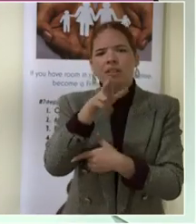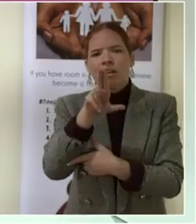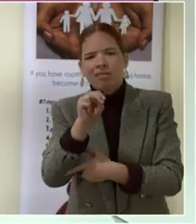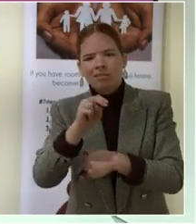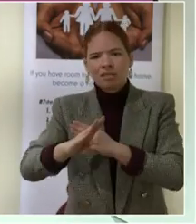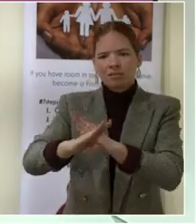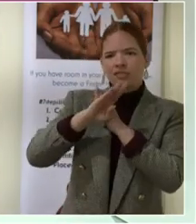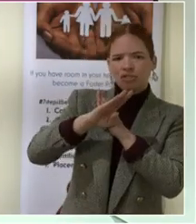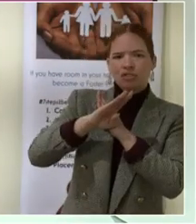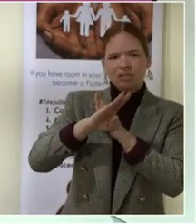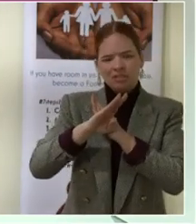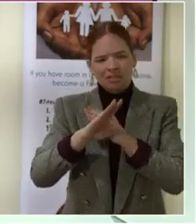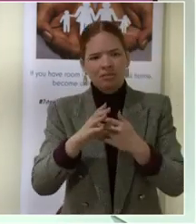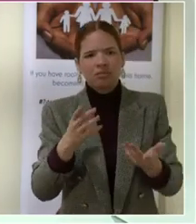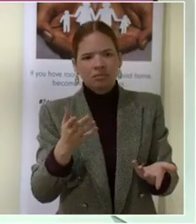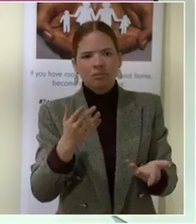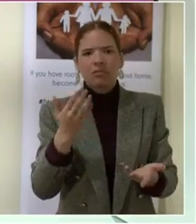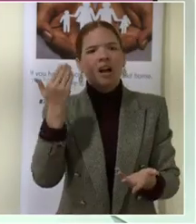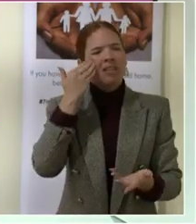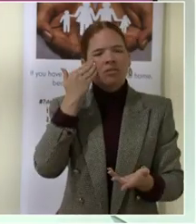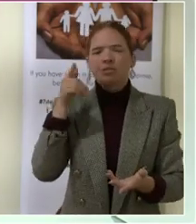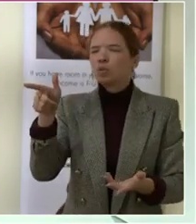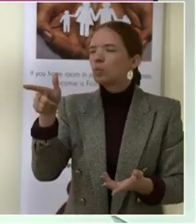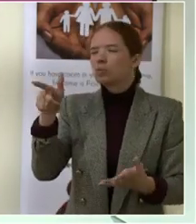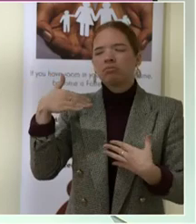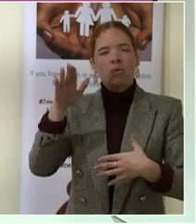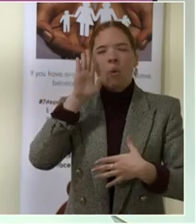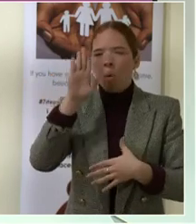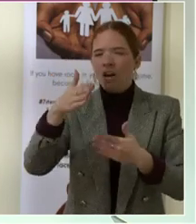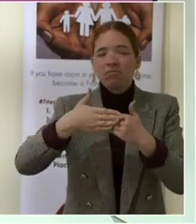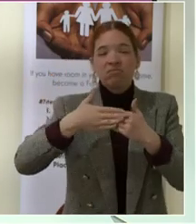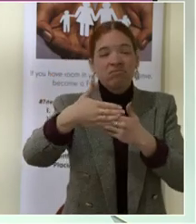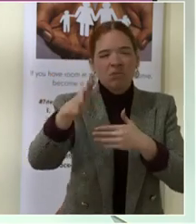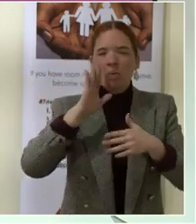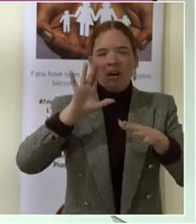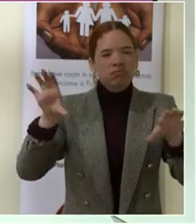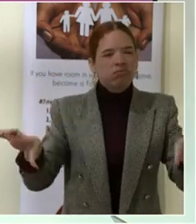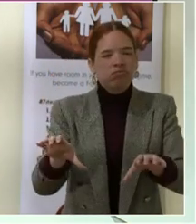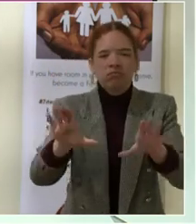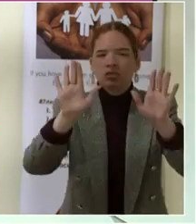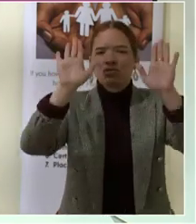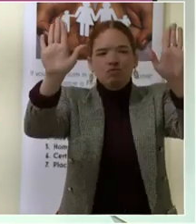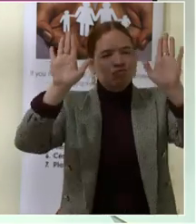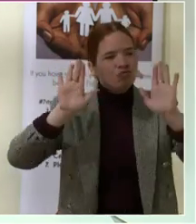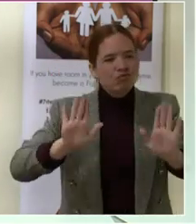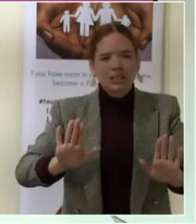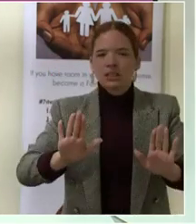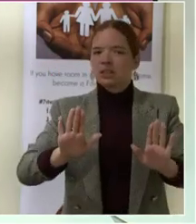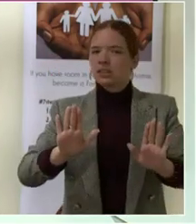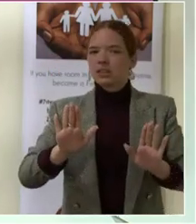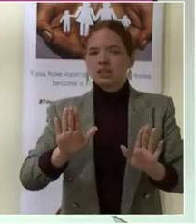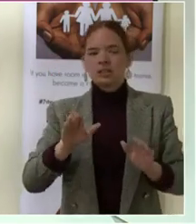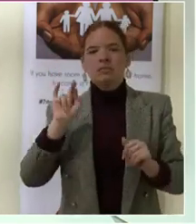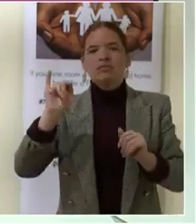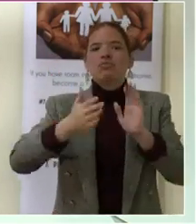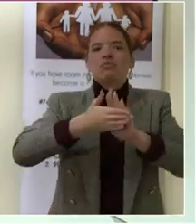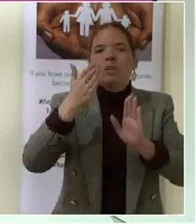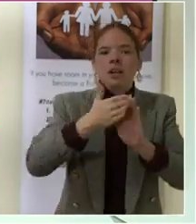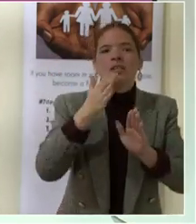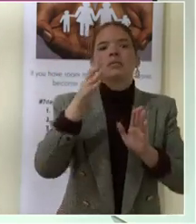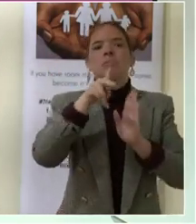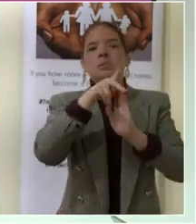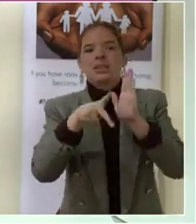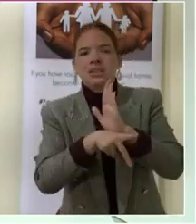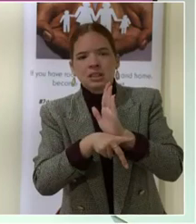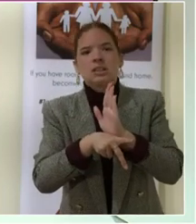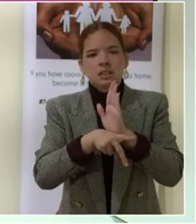I know that she will do an incredible job, focus on the operational part of the policy work that she has